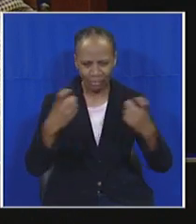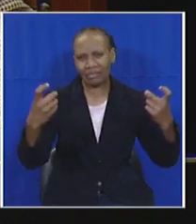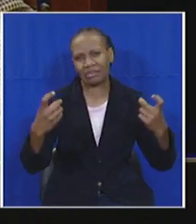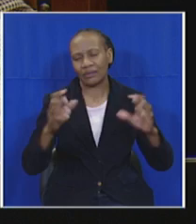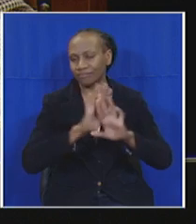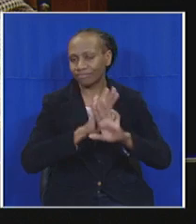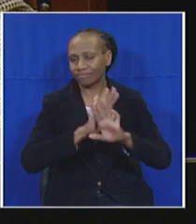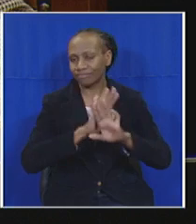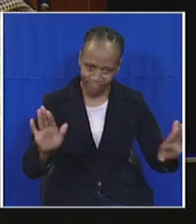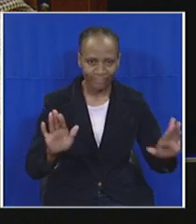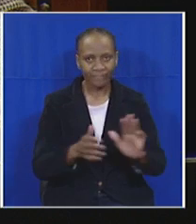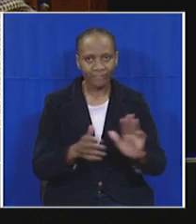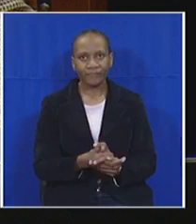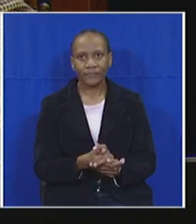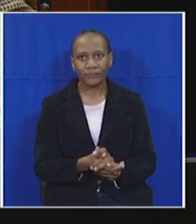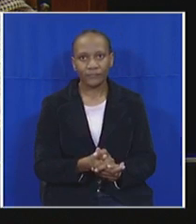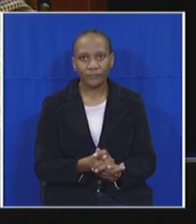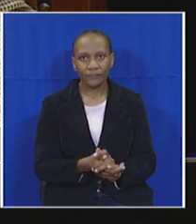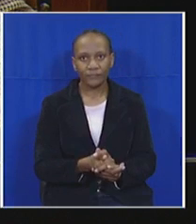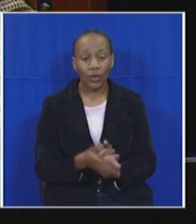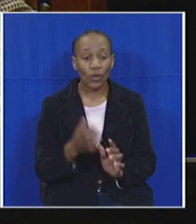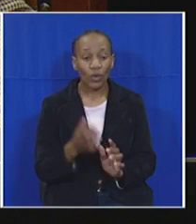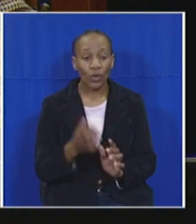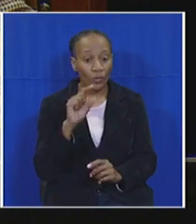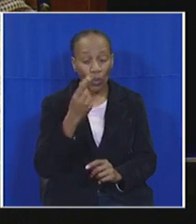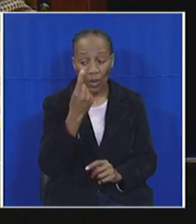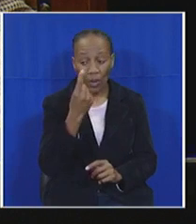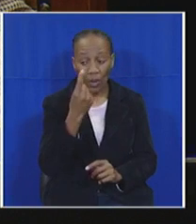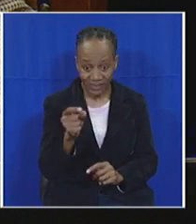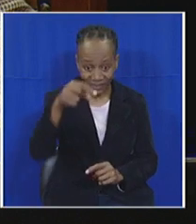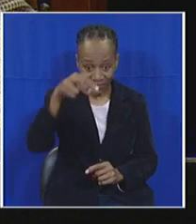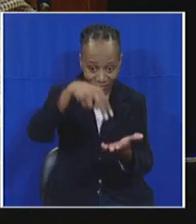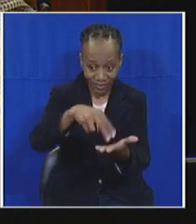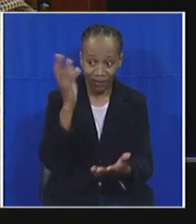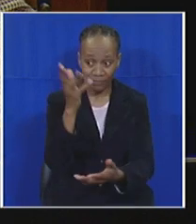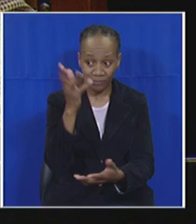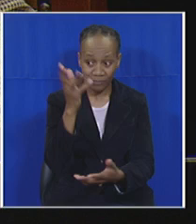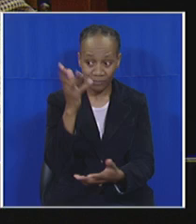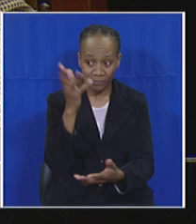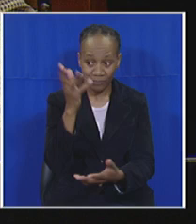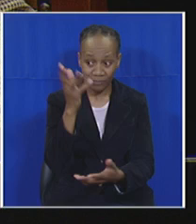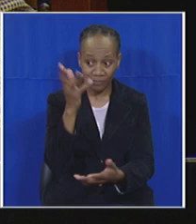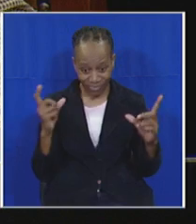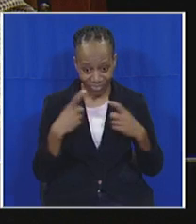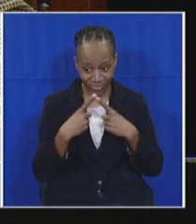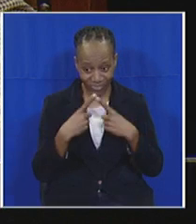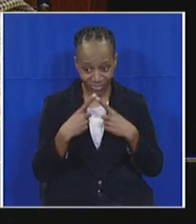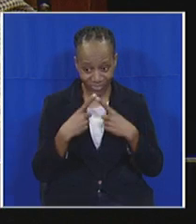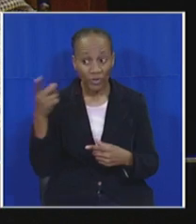podium. What you do on one speaker, it may be done to your speaker. Please,